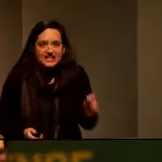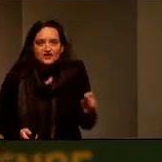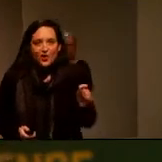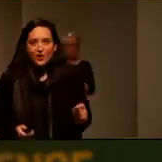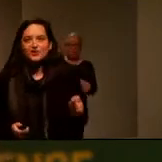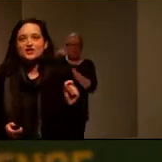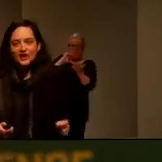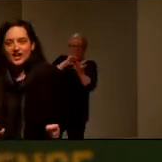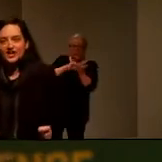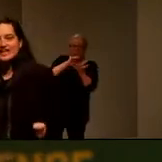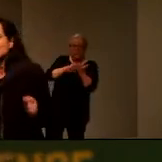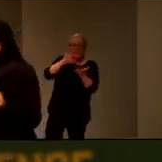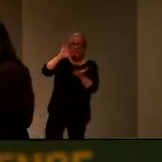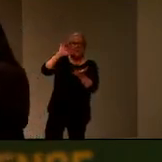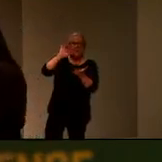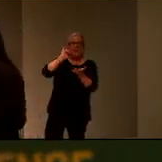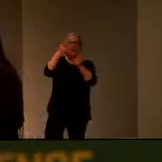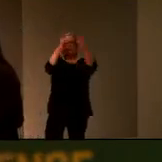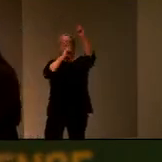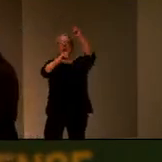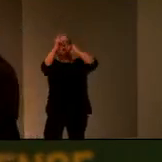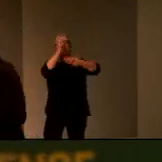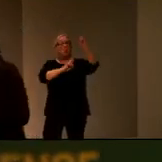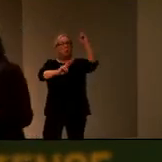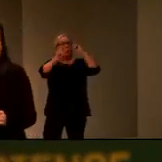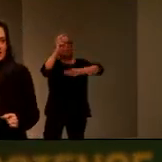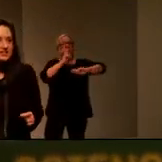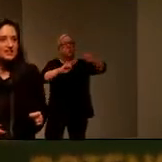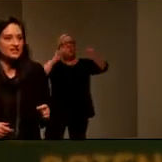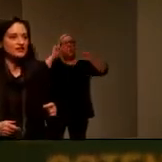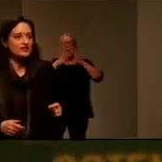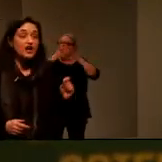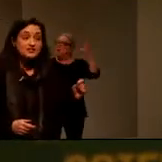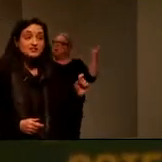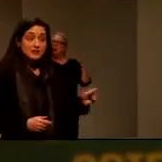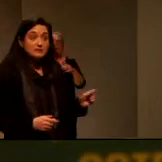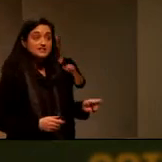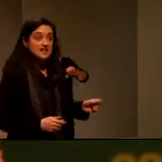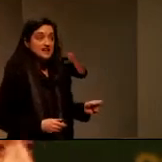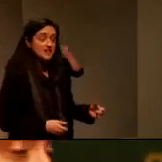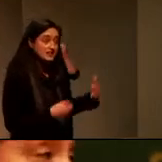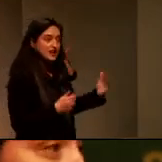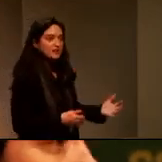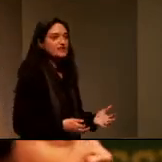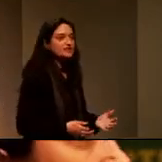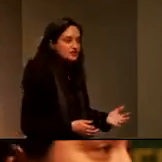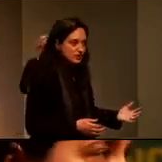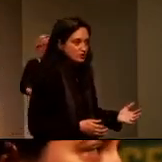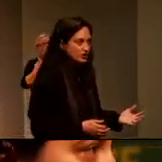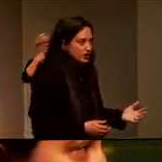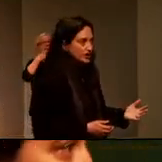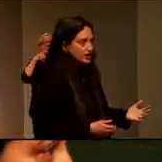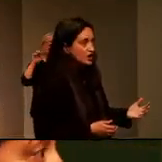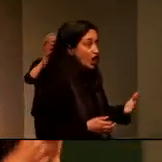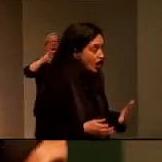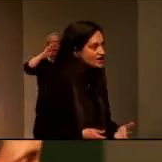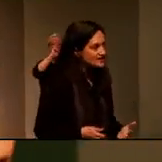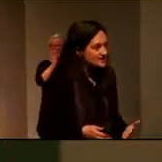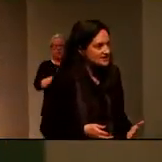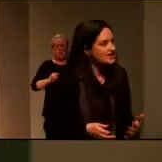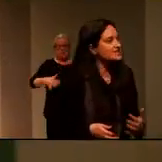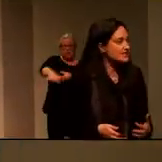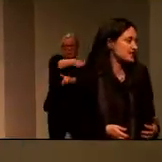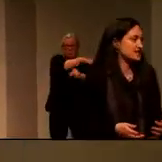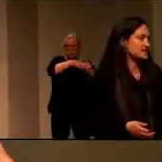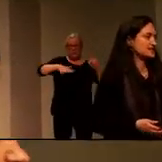medicine is the holy grail. It takes immense scientific evidence for us to be able to say that environmental exposure causes